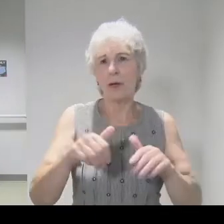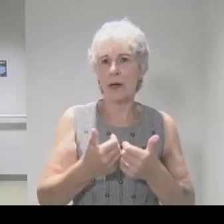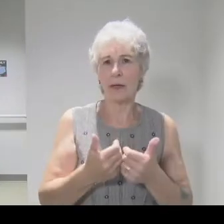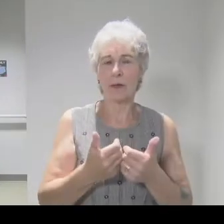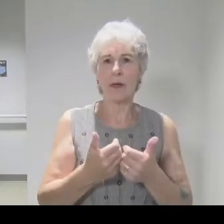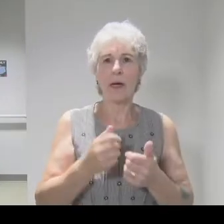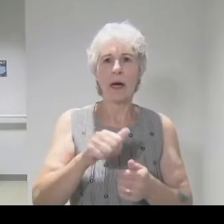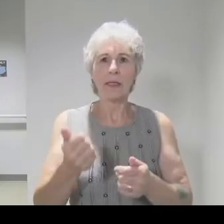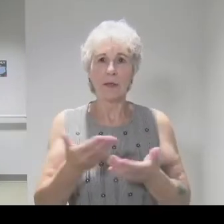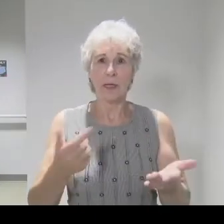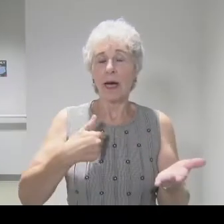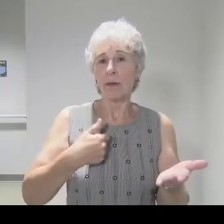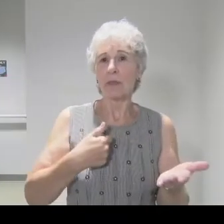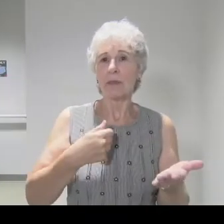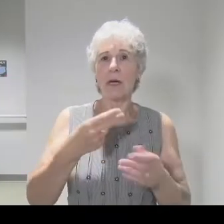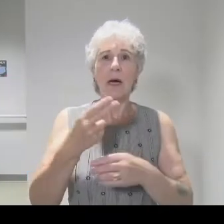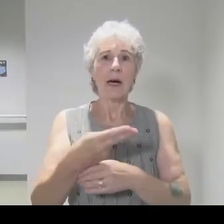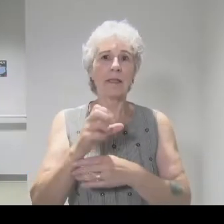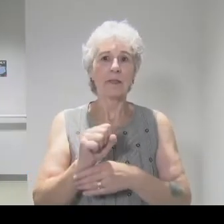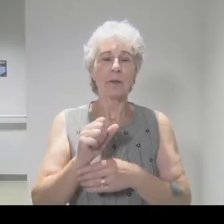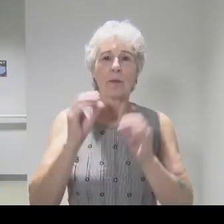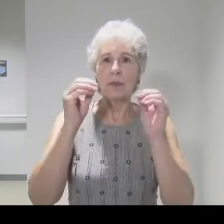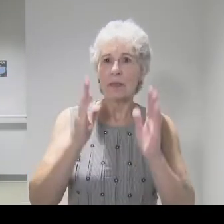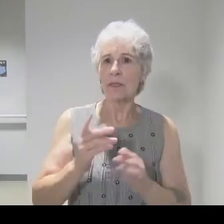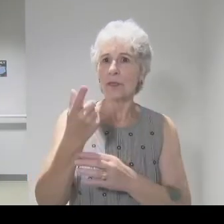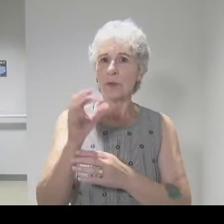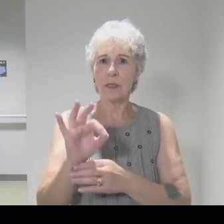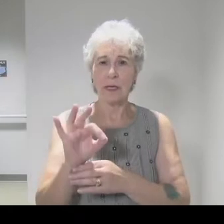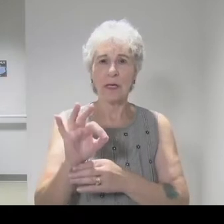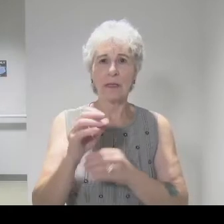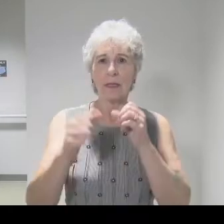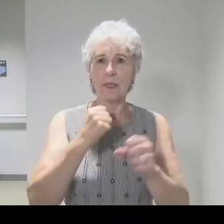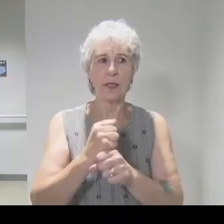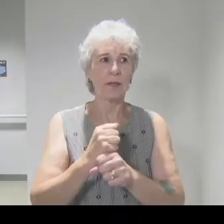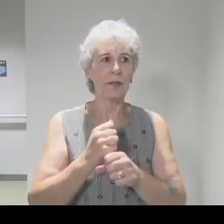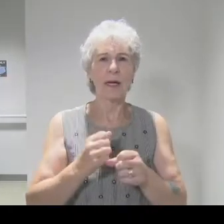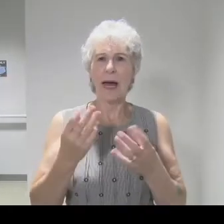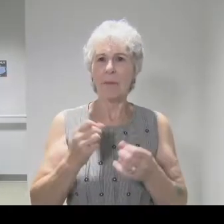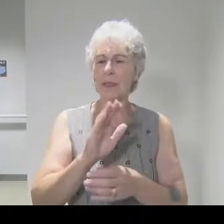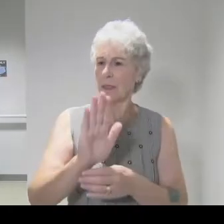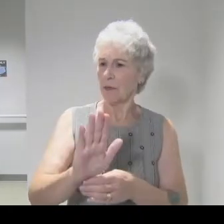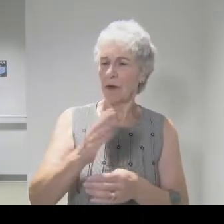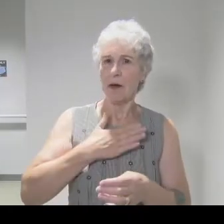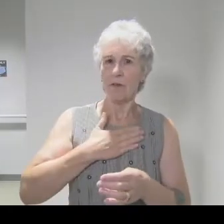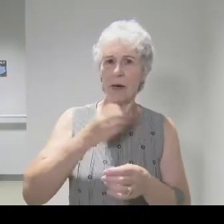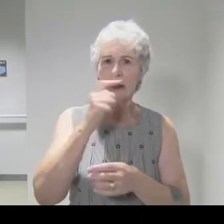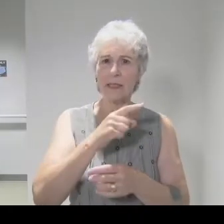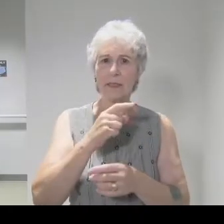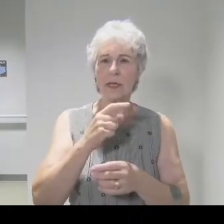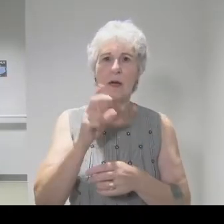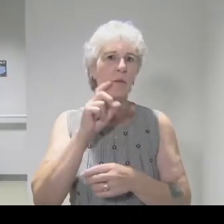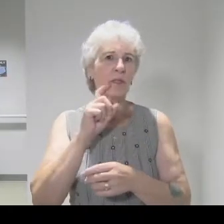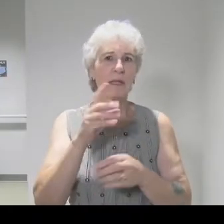high school teacher for 29 years. Someone asked me once, were any of my students trafficked? I don't know. I didn't know what the signs were. I didn't know what the